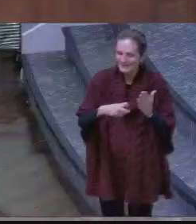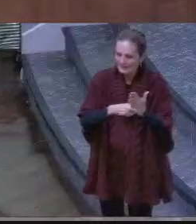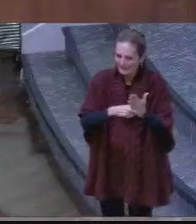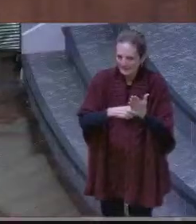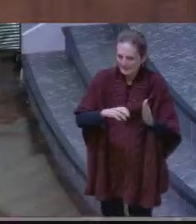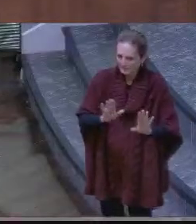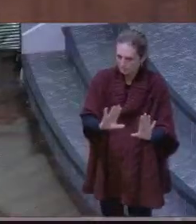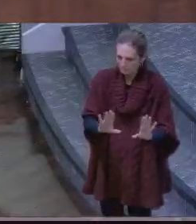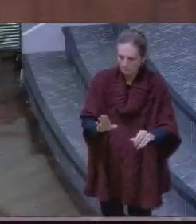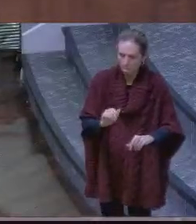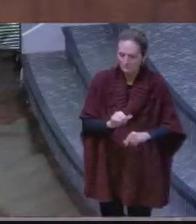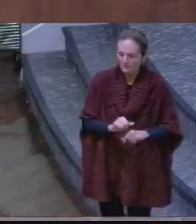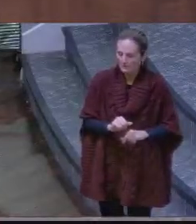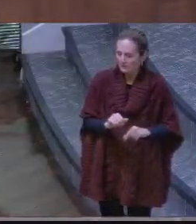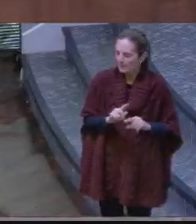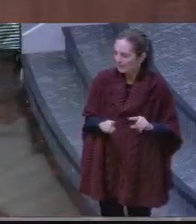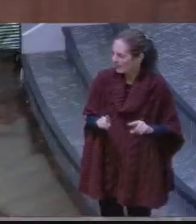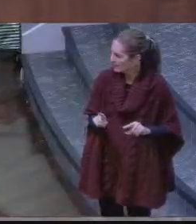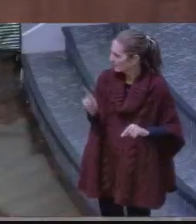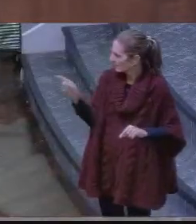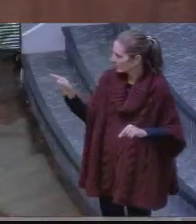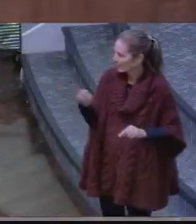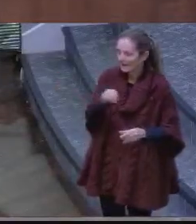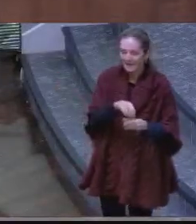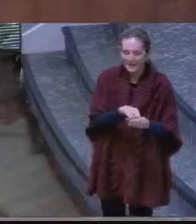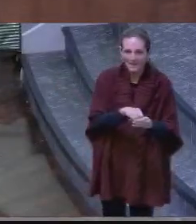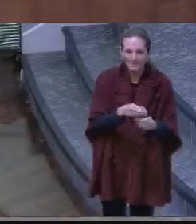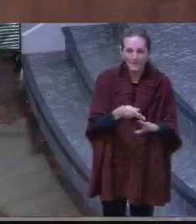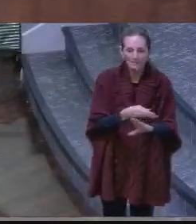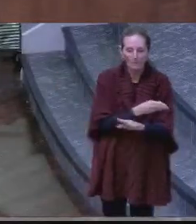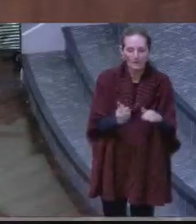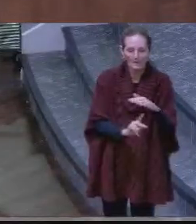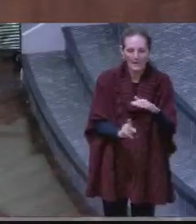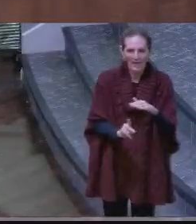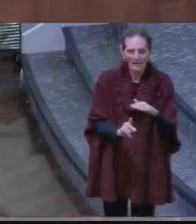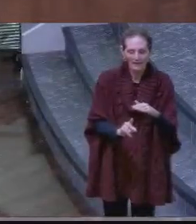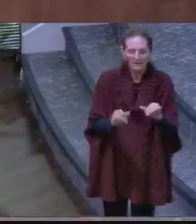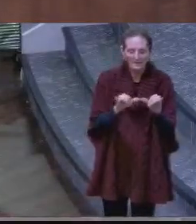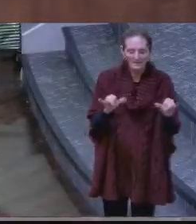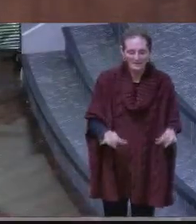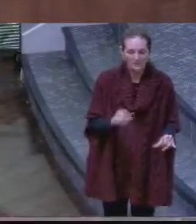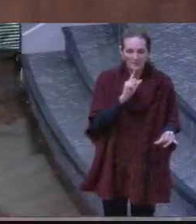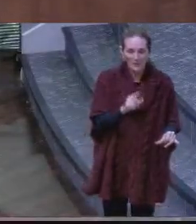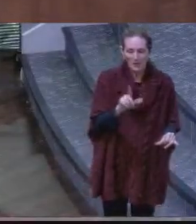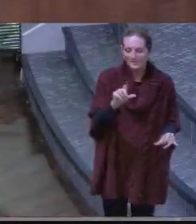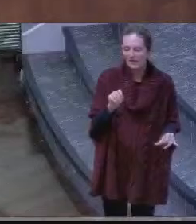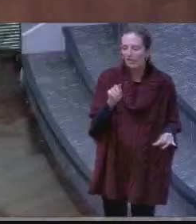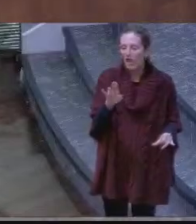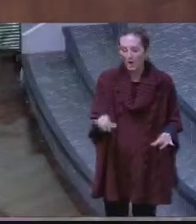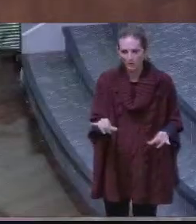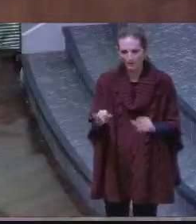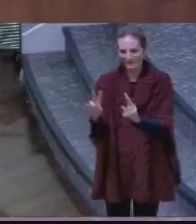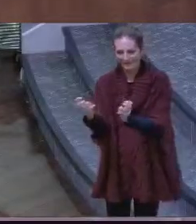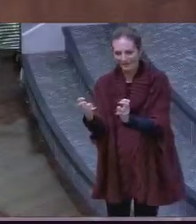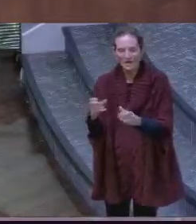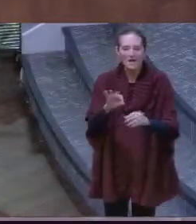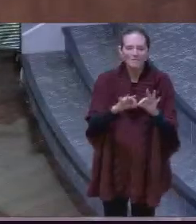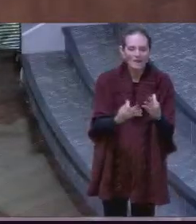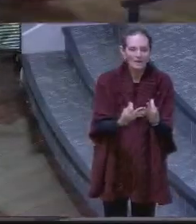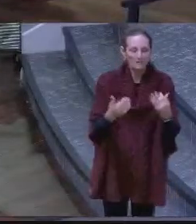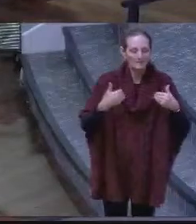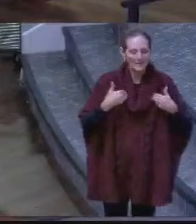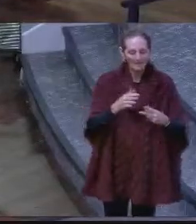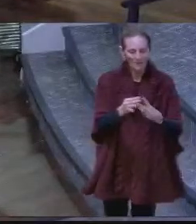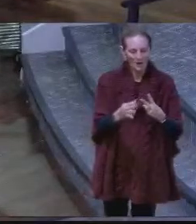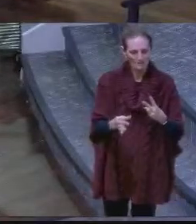that in detail, please? So within the pre-K system, there's a lottery because families do have an option to identify